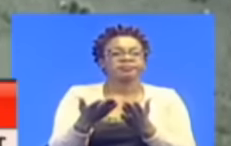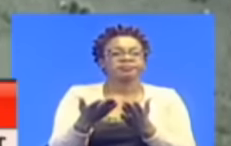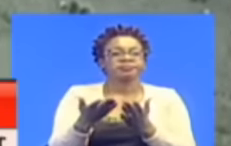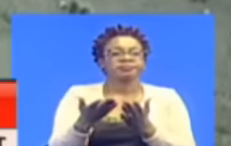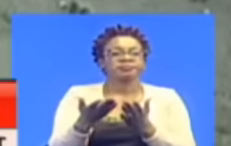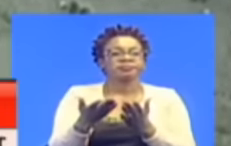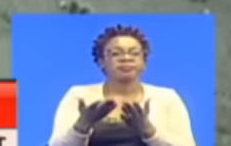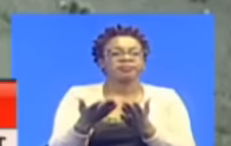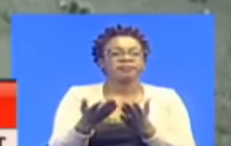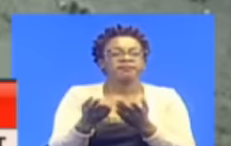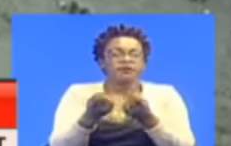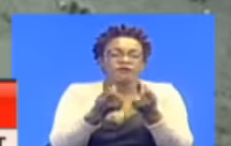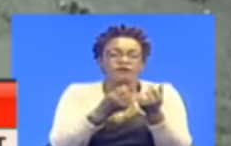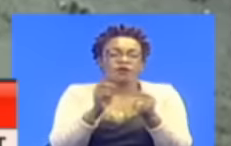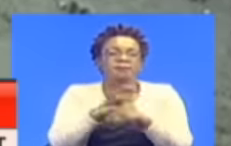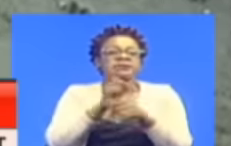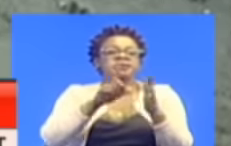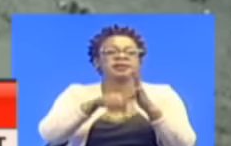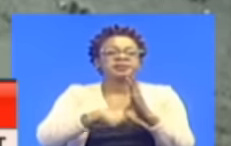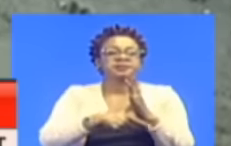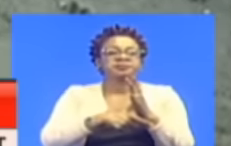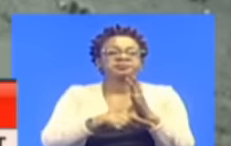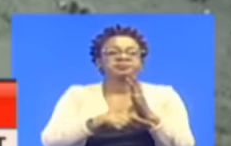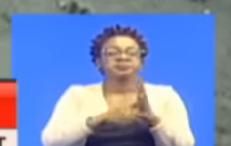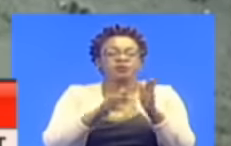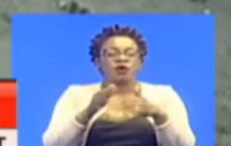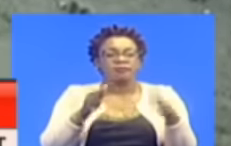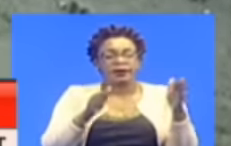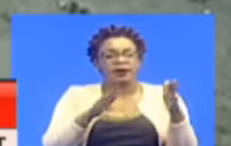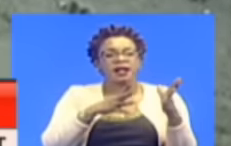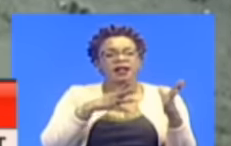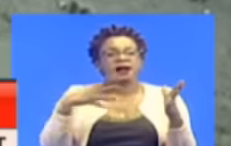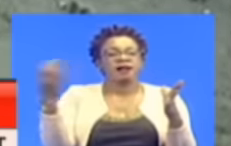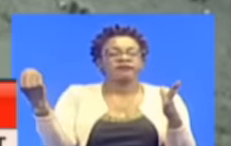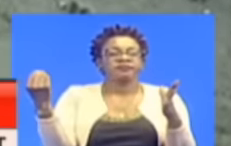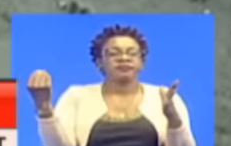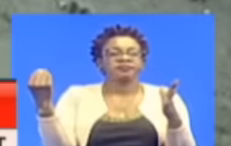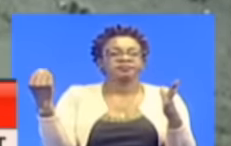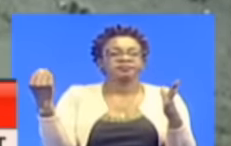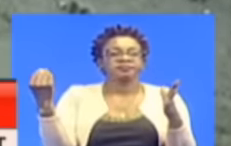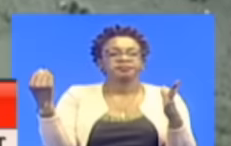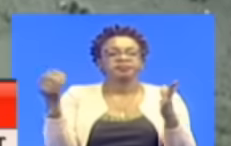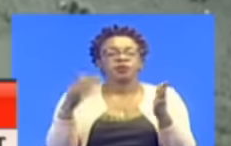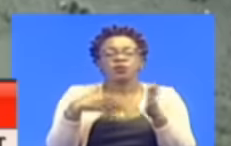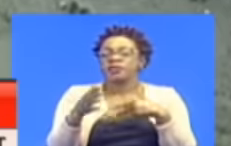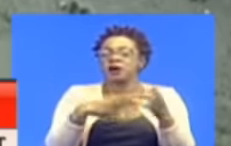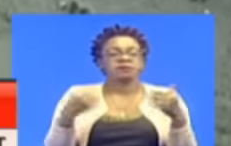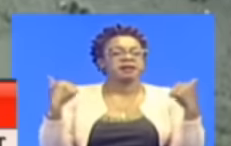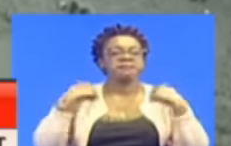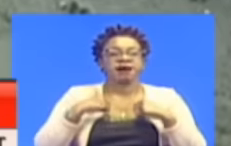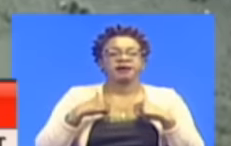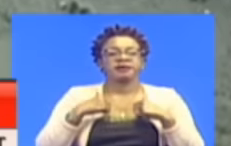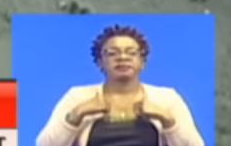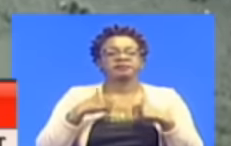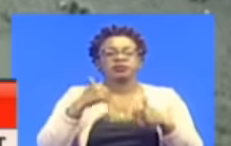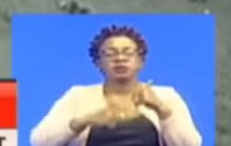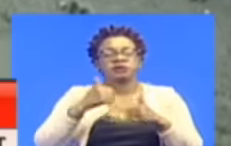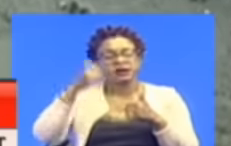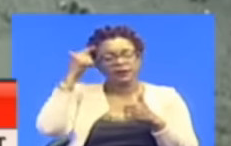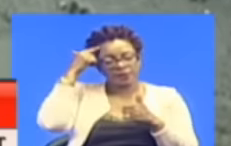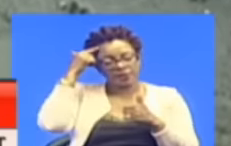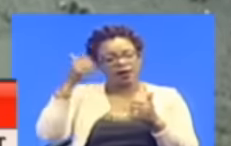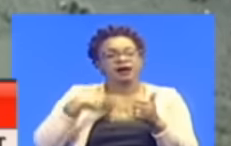A few minutes later, he unlocks the door and leaves. This time, he leaves without the bag, which is believed to have contained a